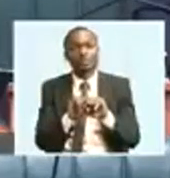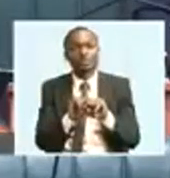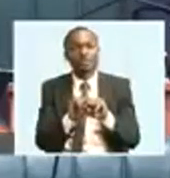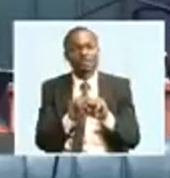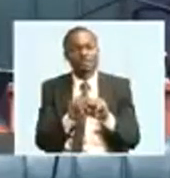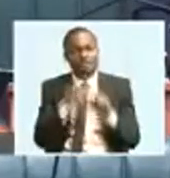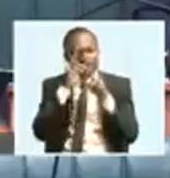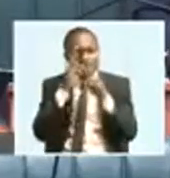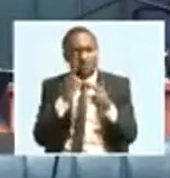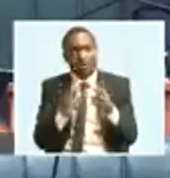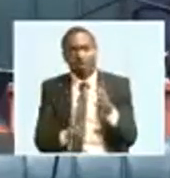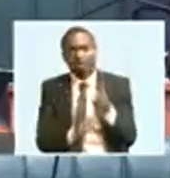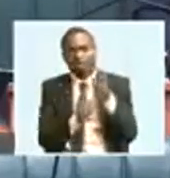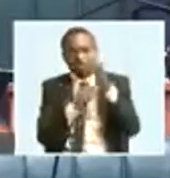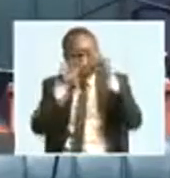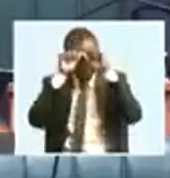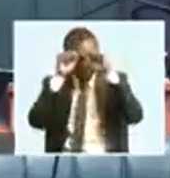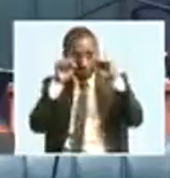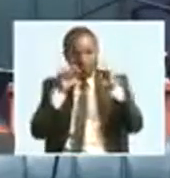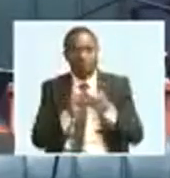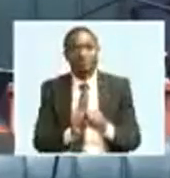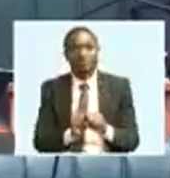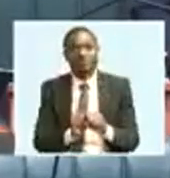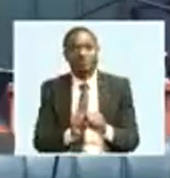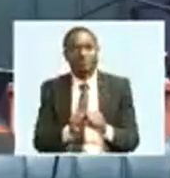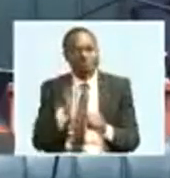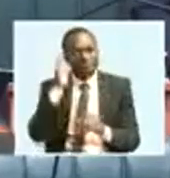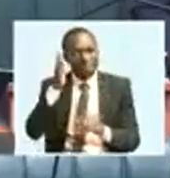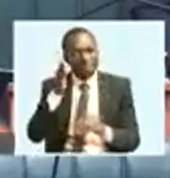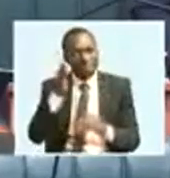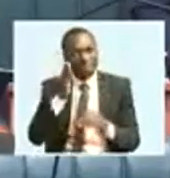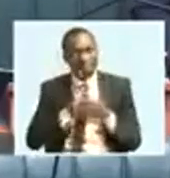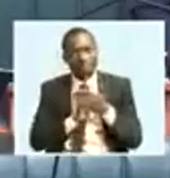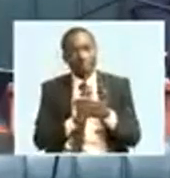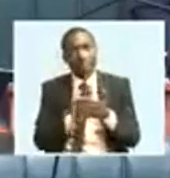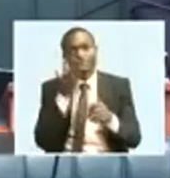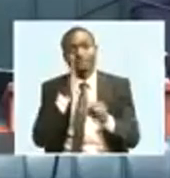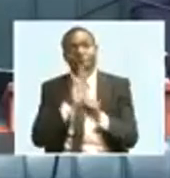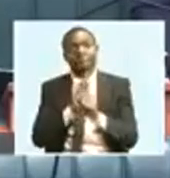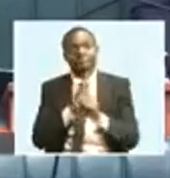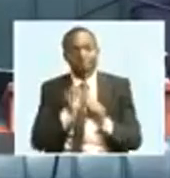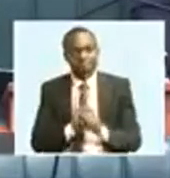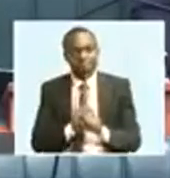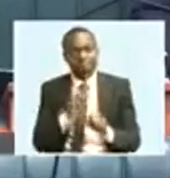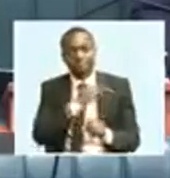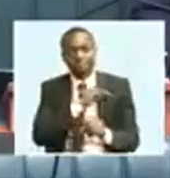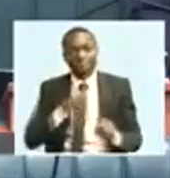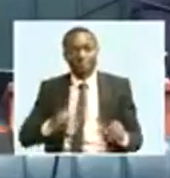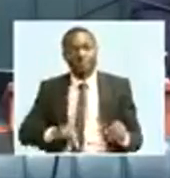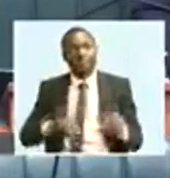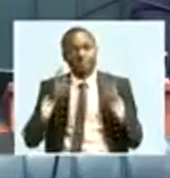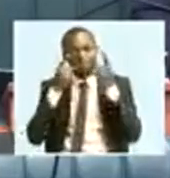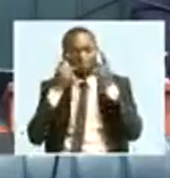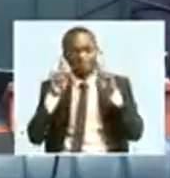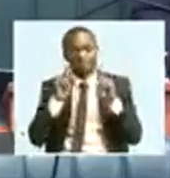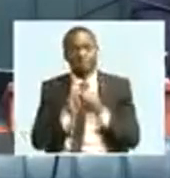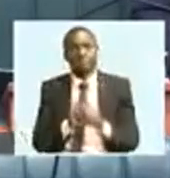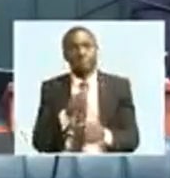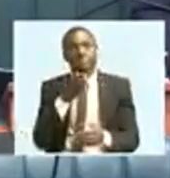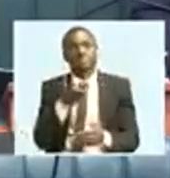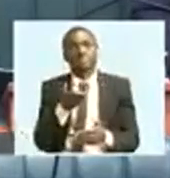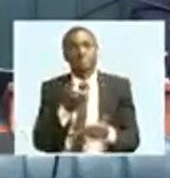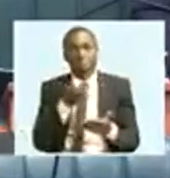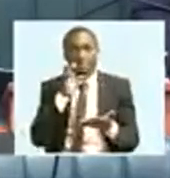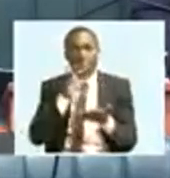President, to seek further guidance and assure the members of the public that these